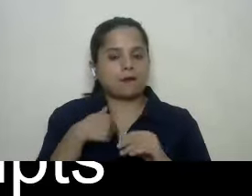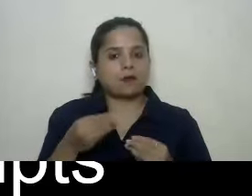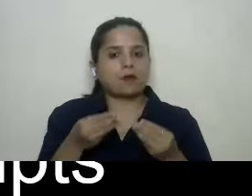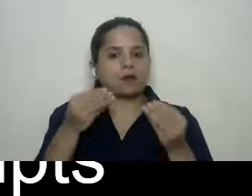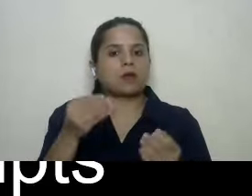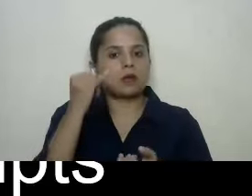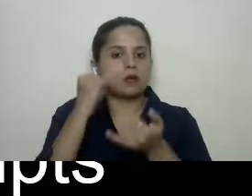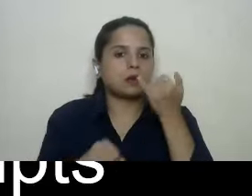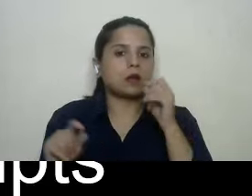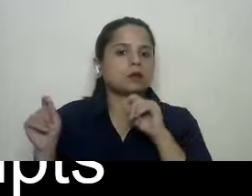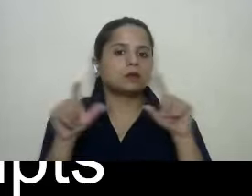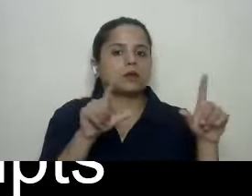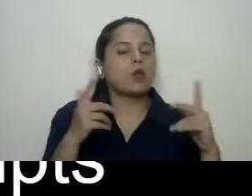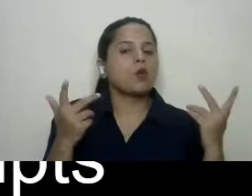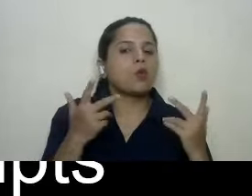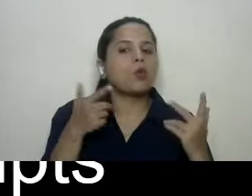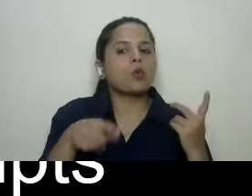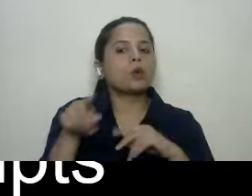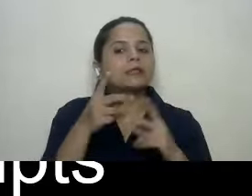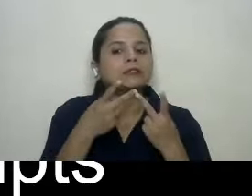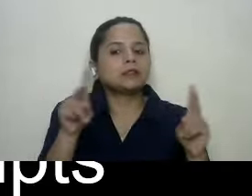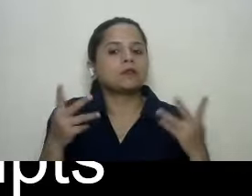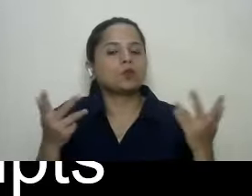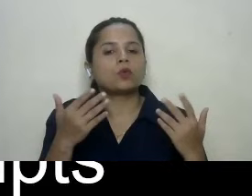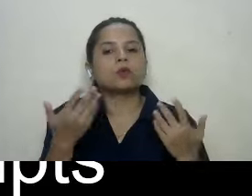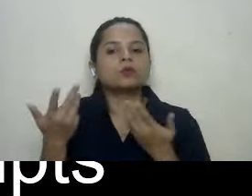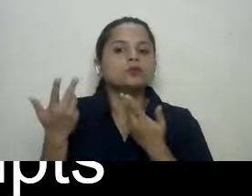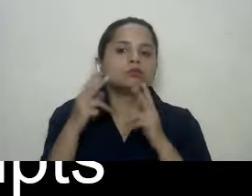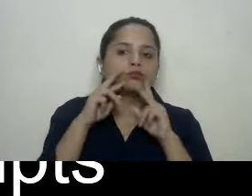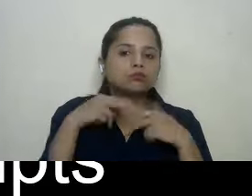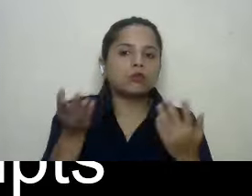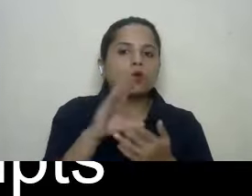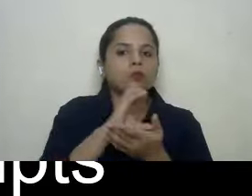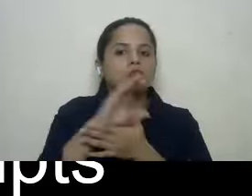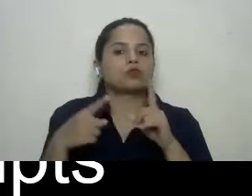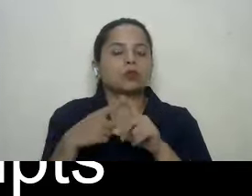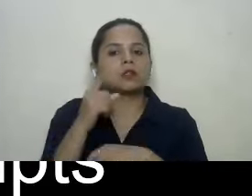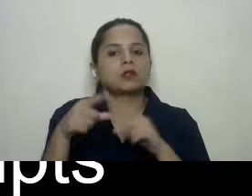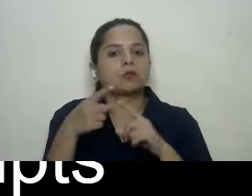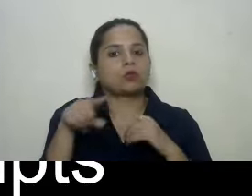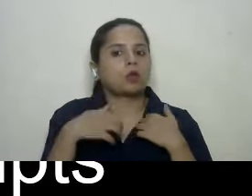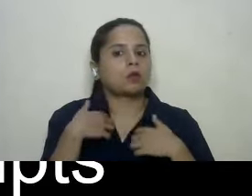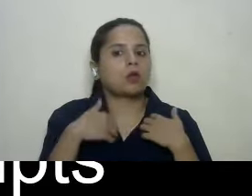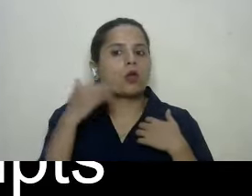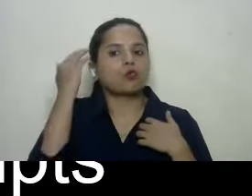slide, and see what different response you get from ChatGPT. And it will be interesting to know.